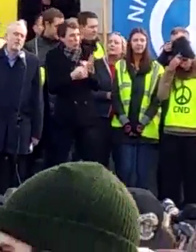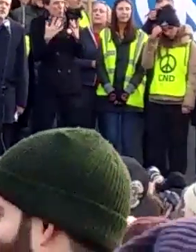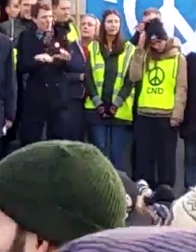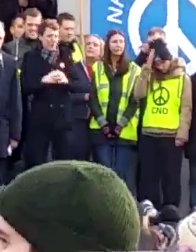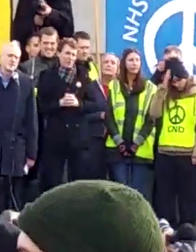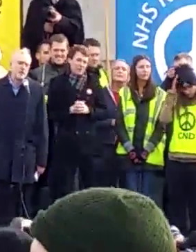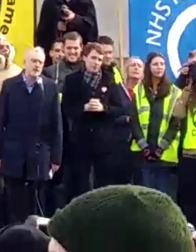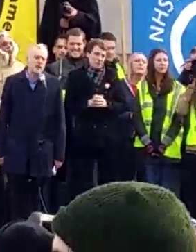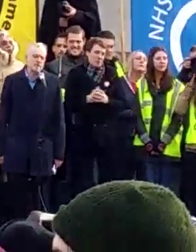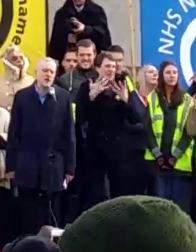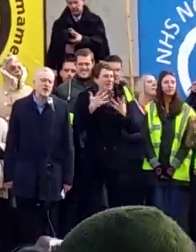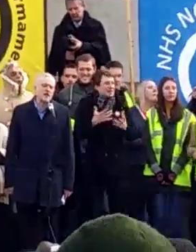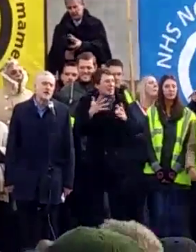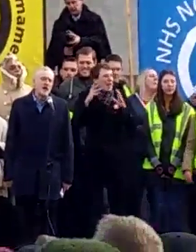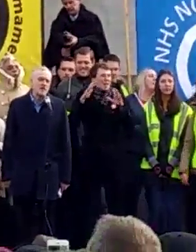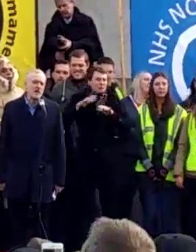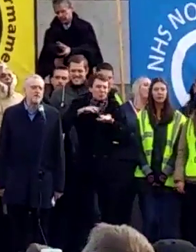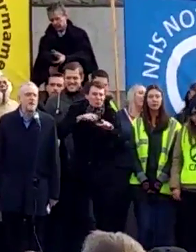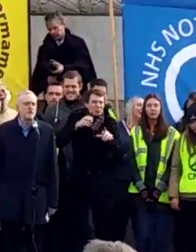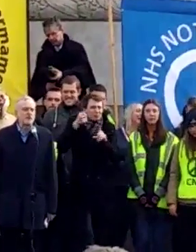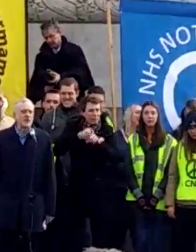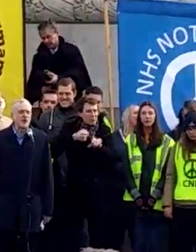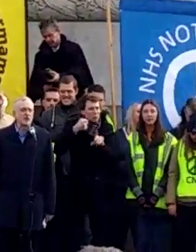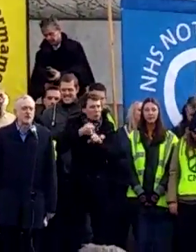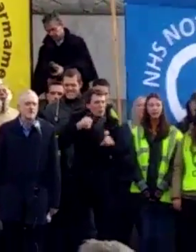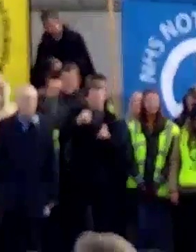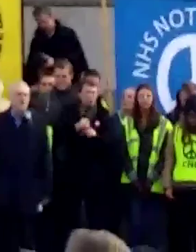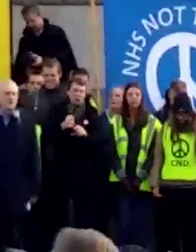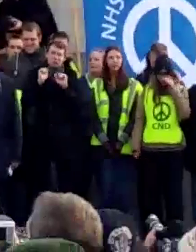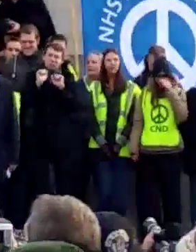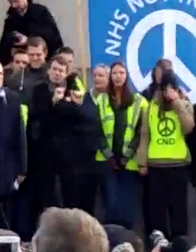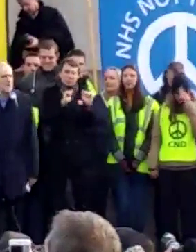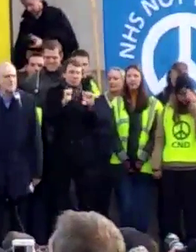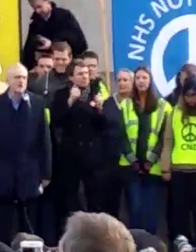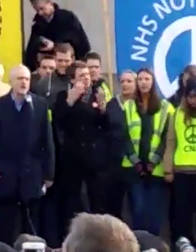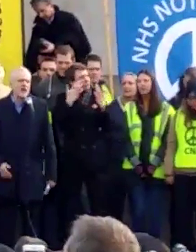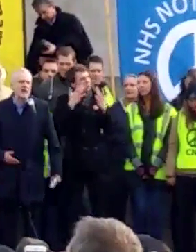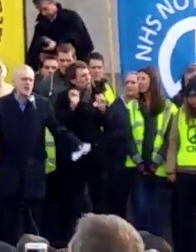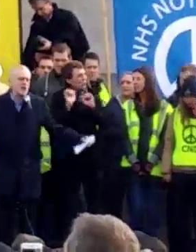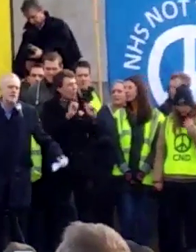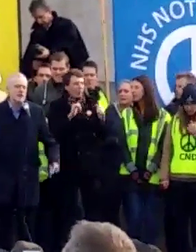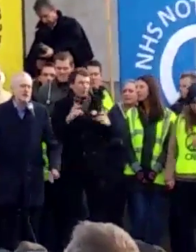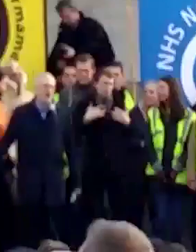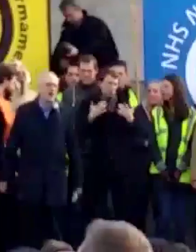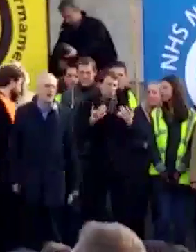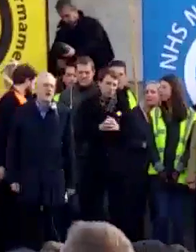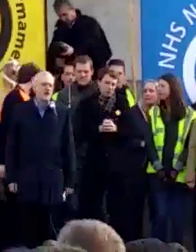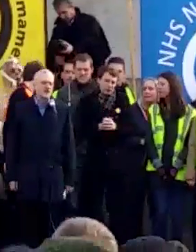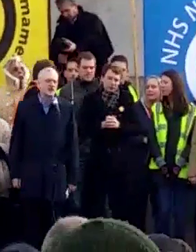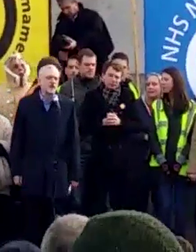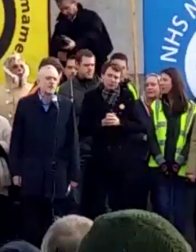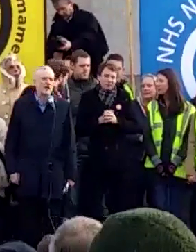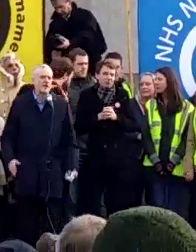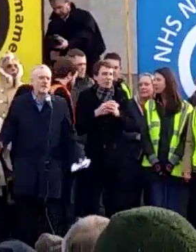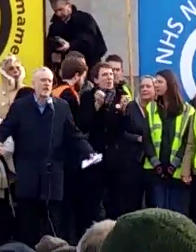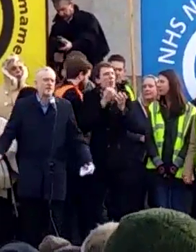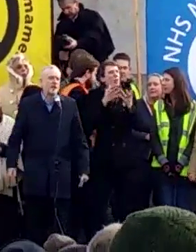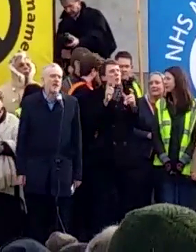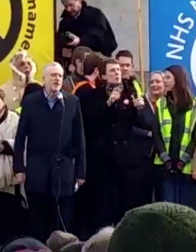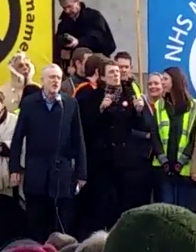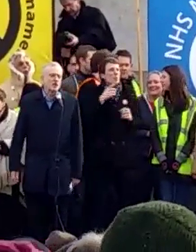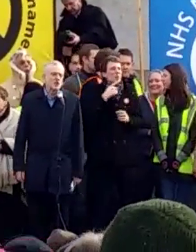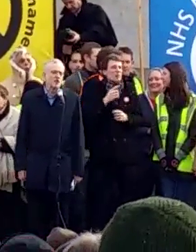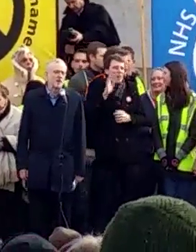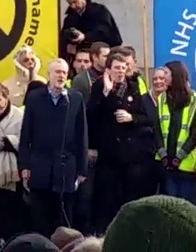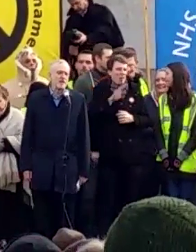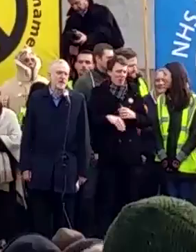many people's public opinion and many people's views. A lot of people said, well, maybe it's utterly irrelevant,